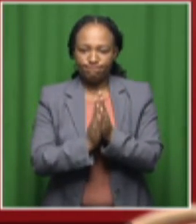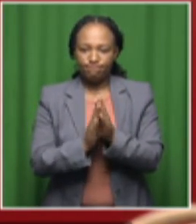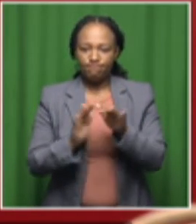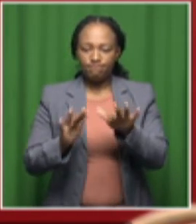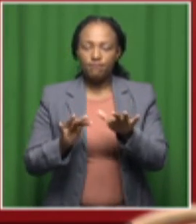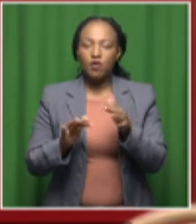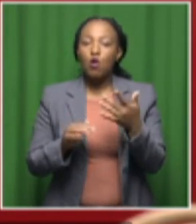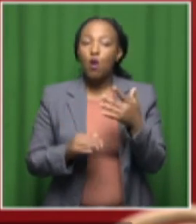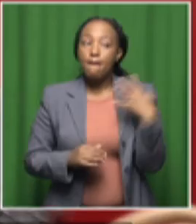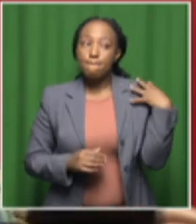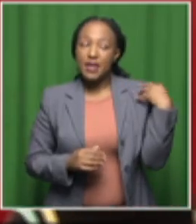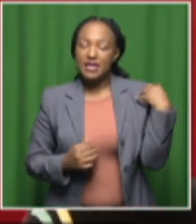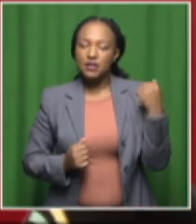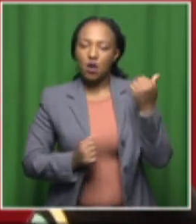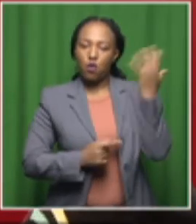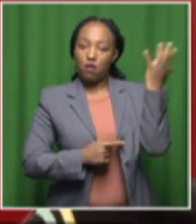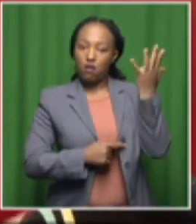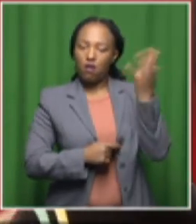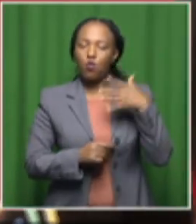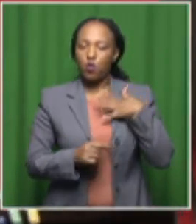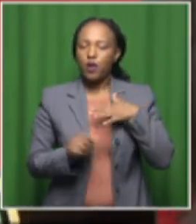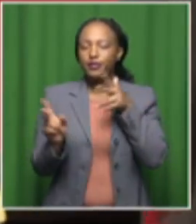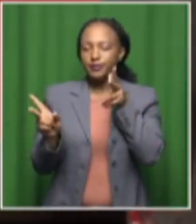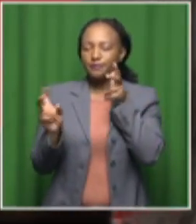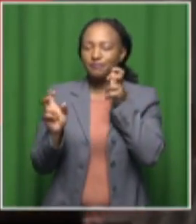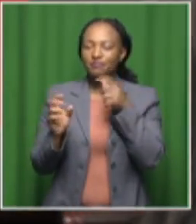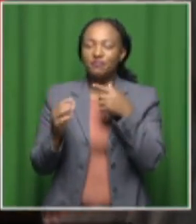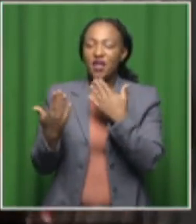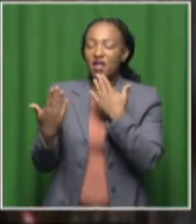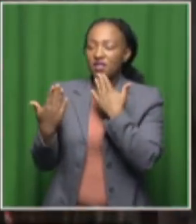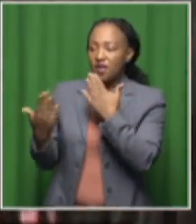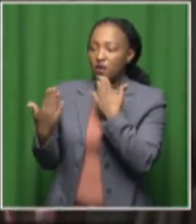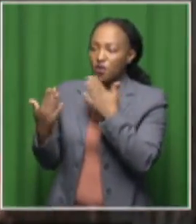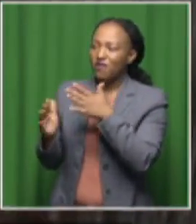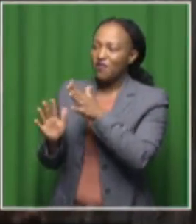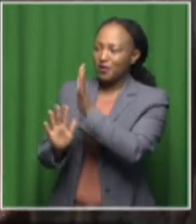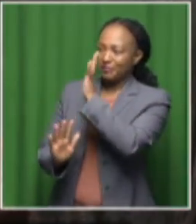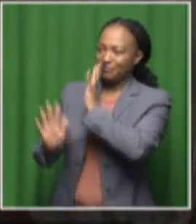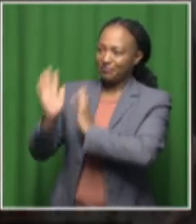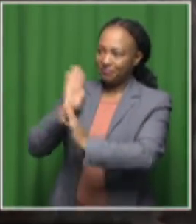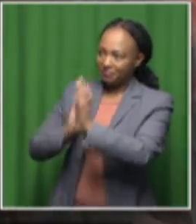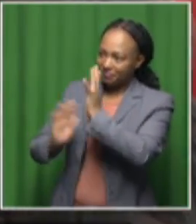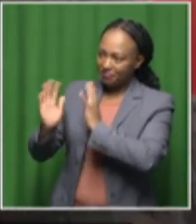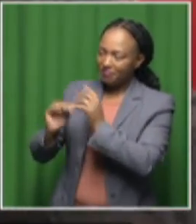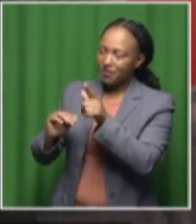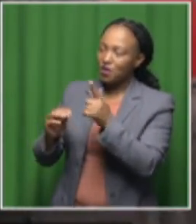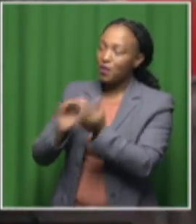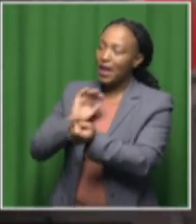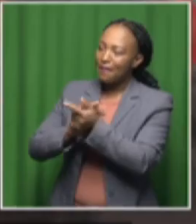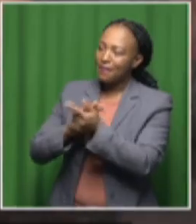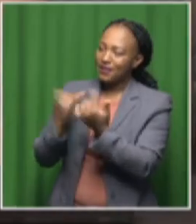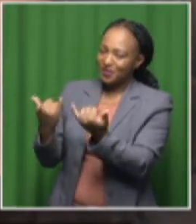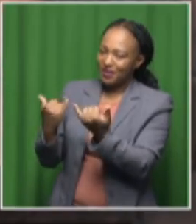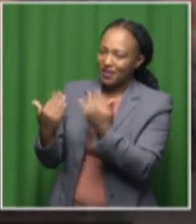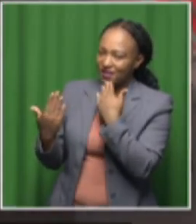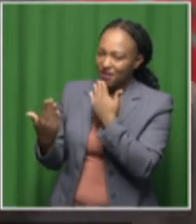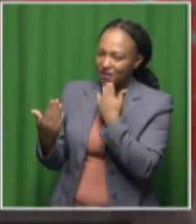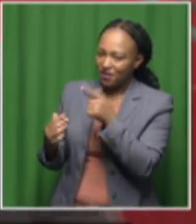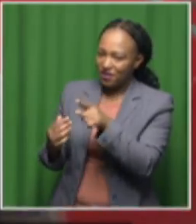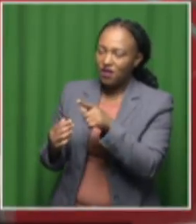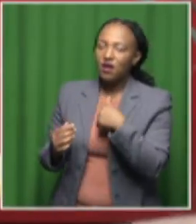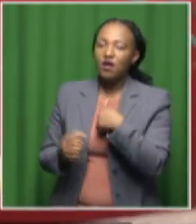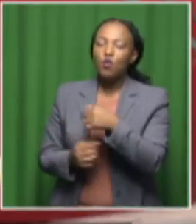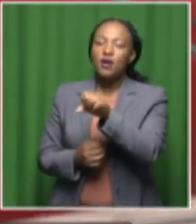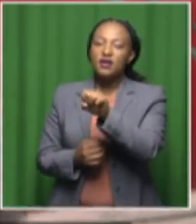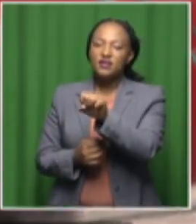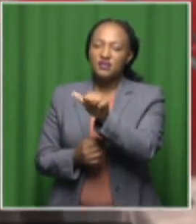address of the Minister. Mr. Fakir, thank you so much just for giving us an indication as to what will be happening here today. Of course, the